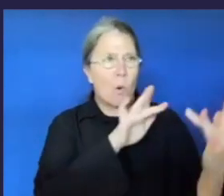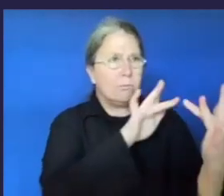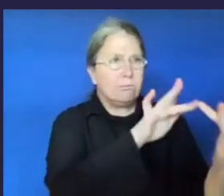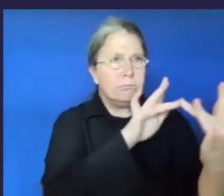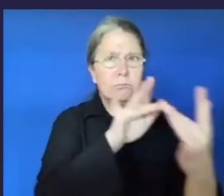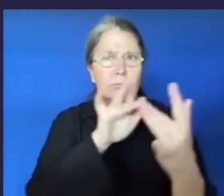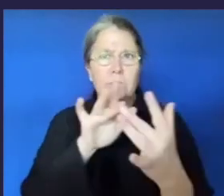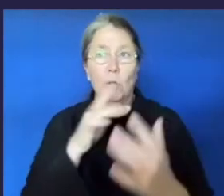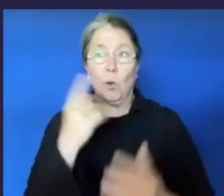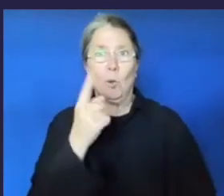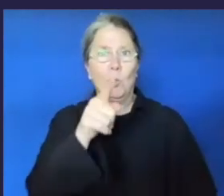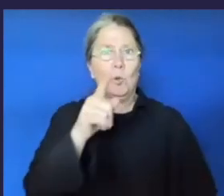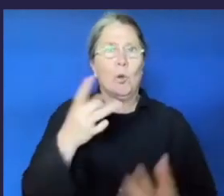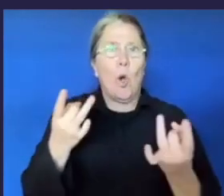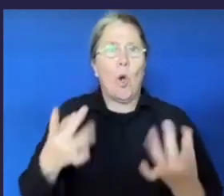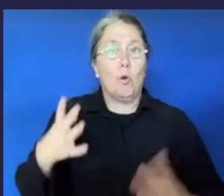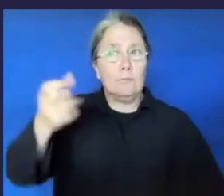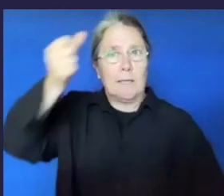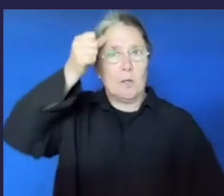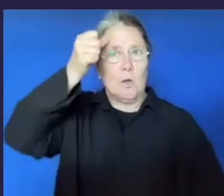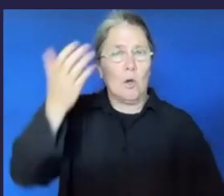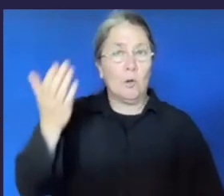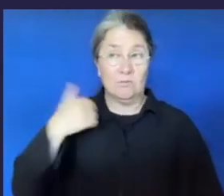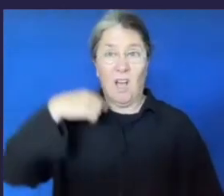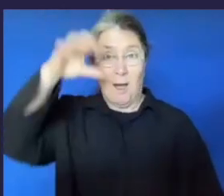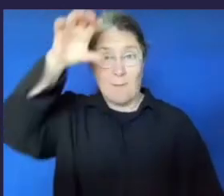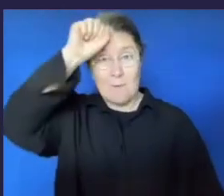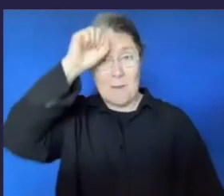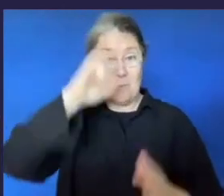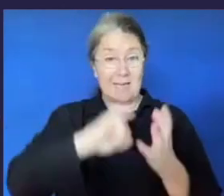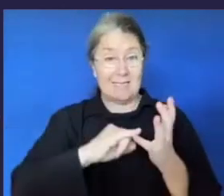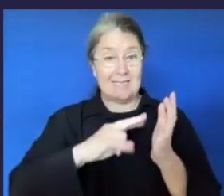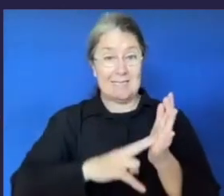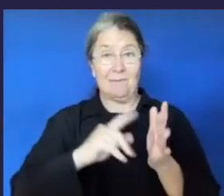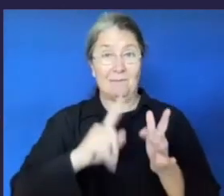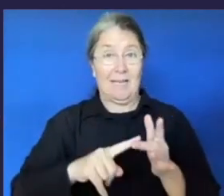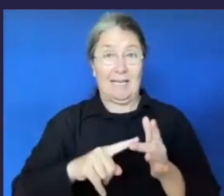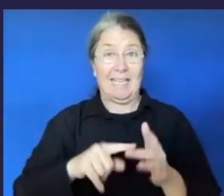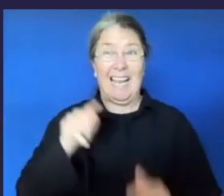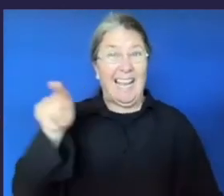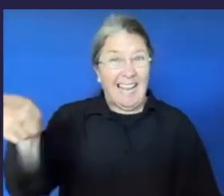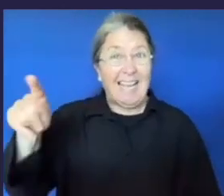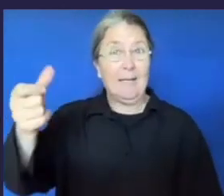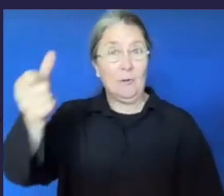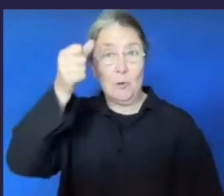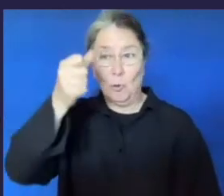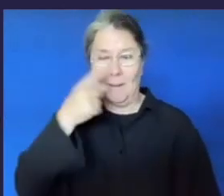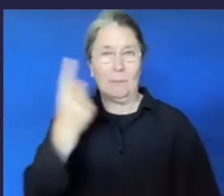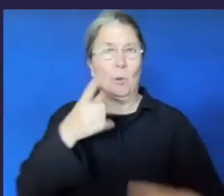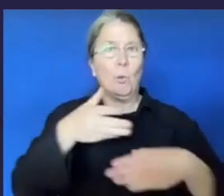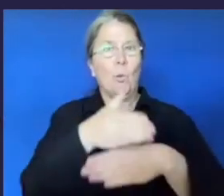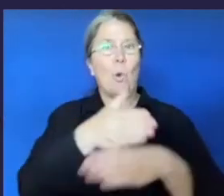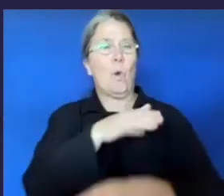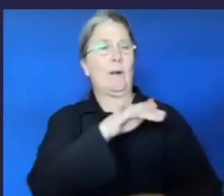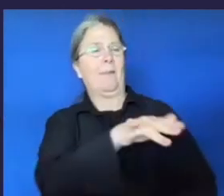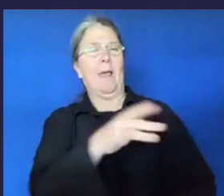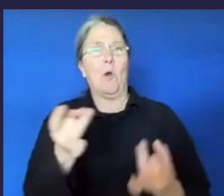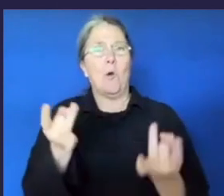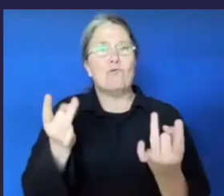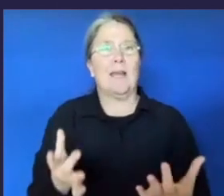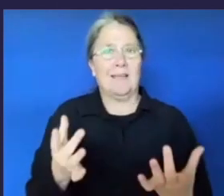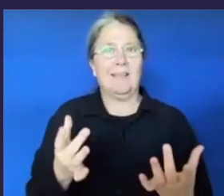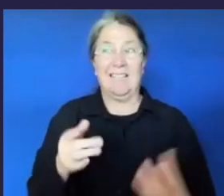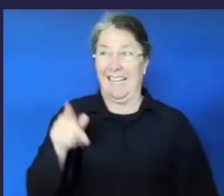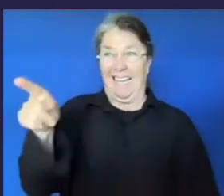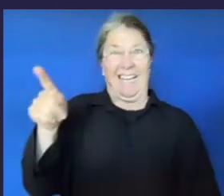know. I remember Svi trying to get him a job at Tennis Australia, and he knew people who already worked there. So that was one of the first things that we did